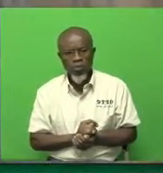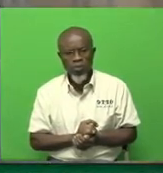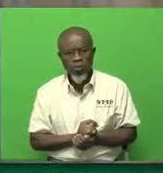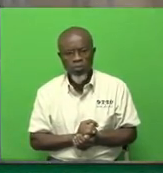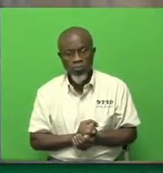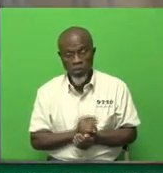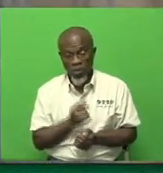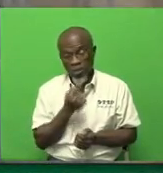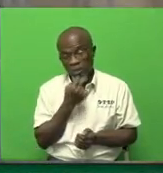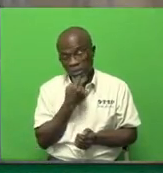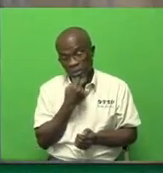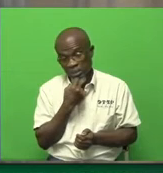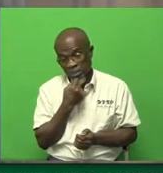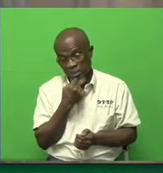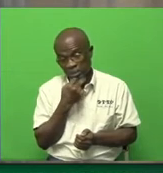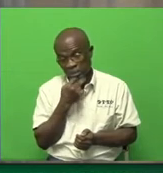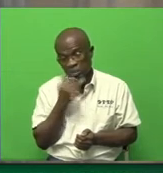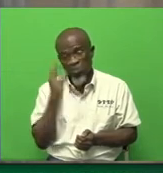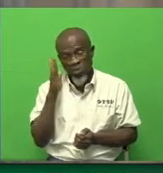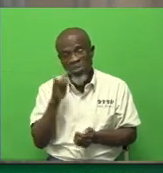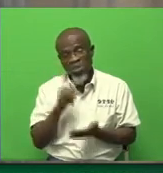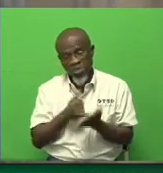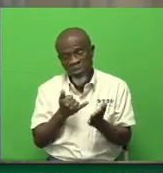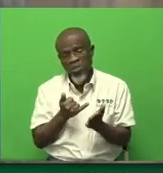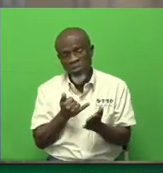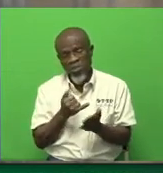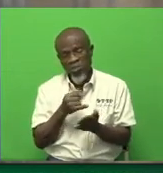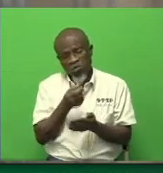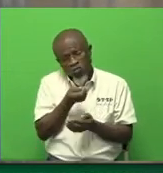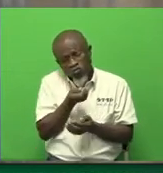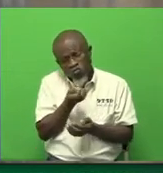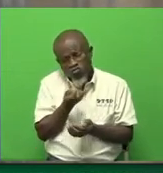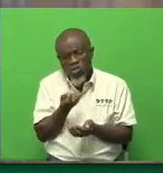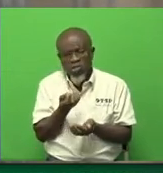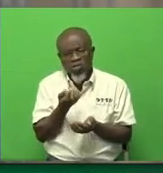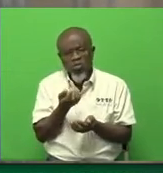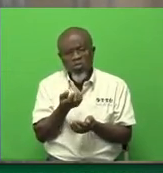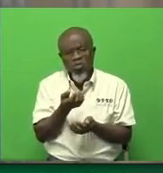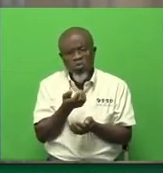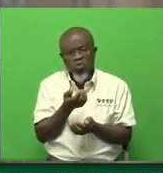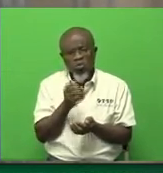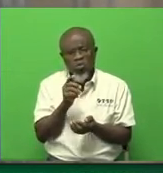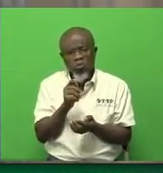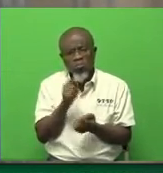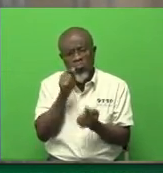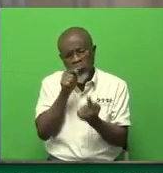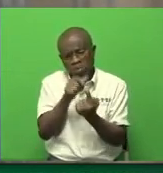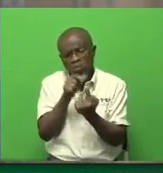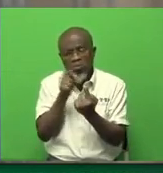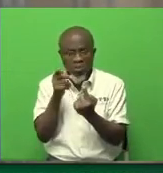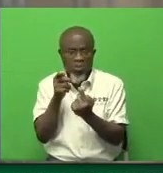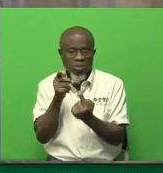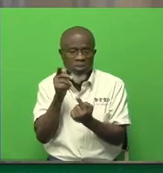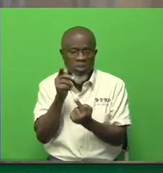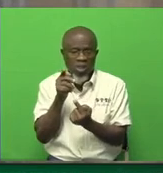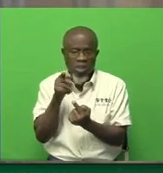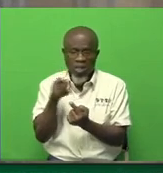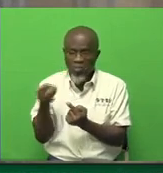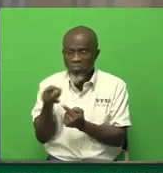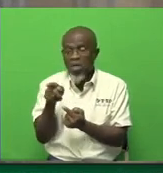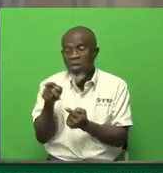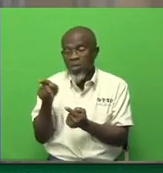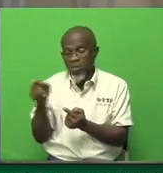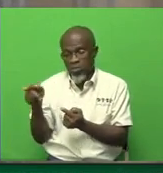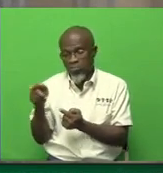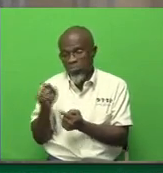as I said Madam I will just do a few of a few points on on some of the sectors my colleagues who are very competent and well researched will